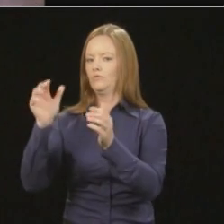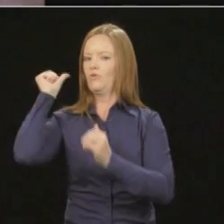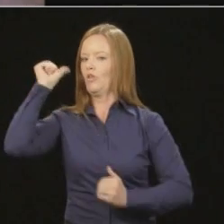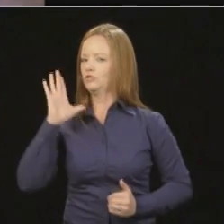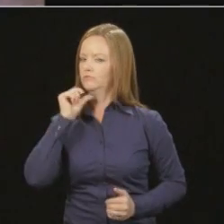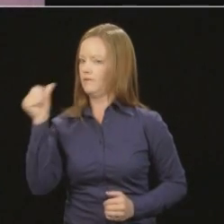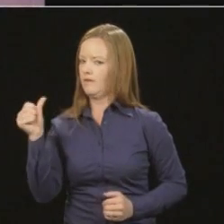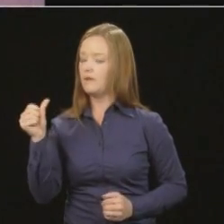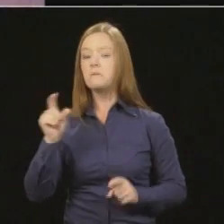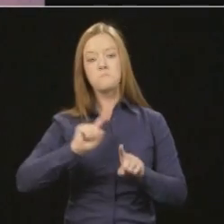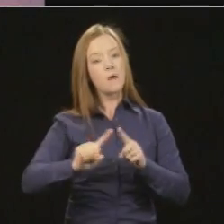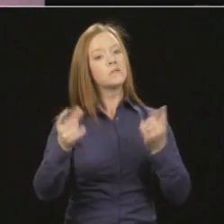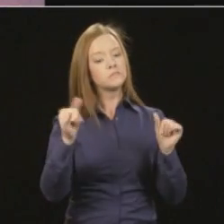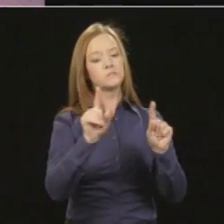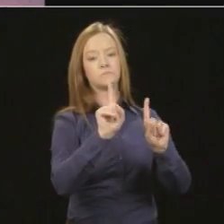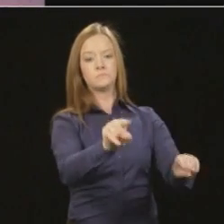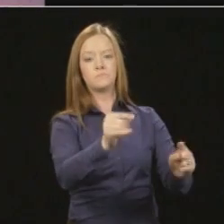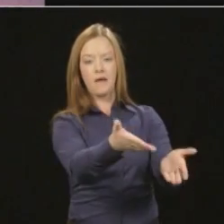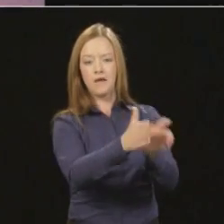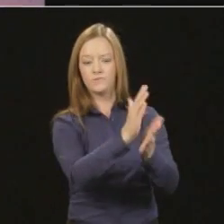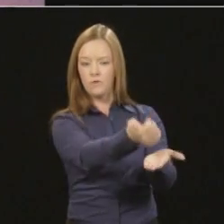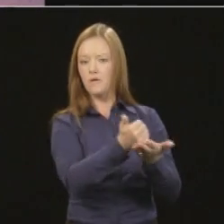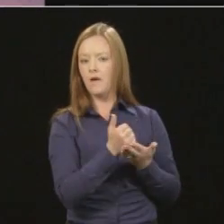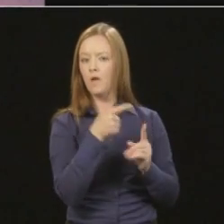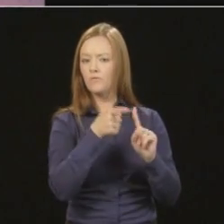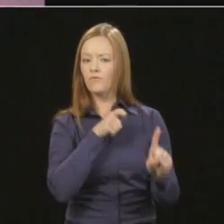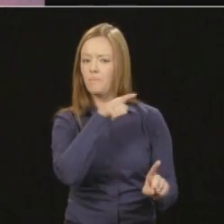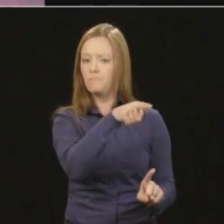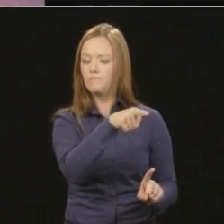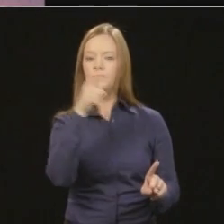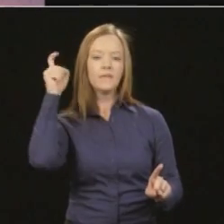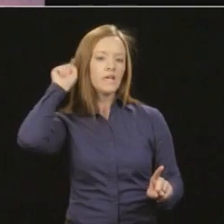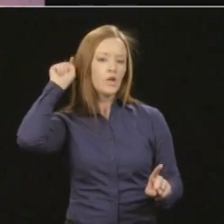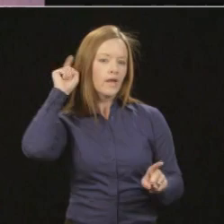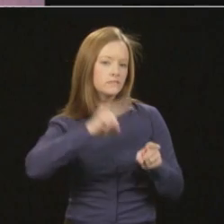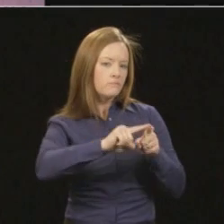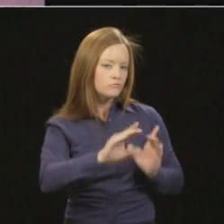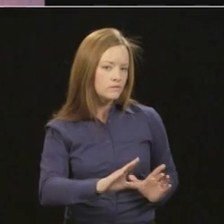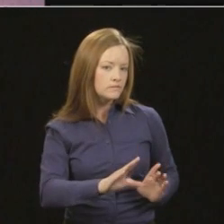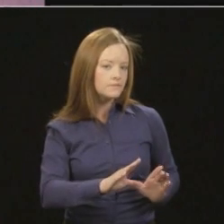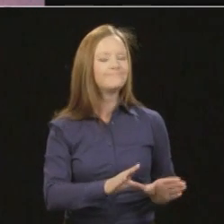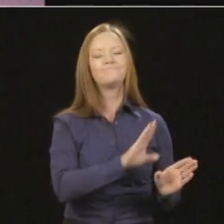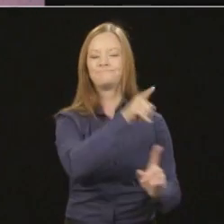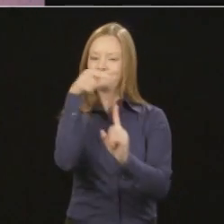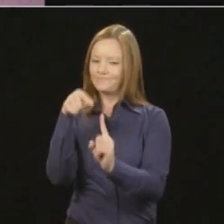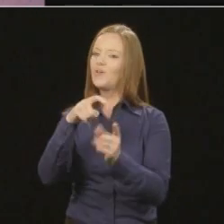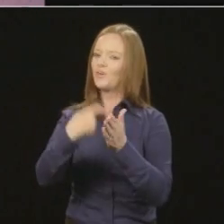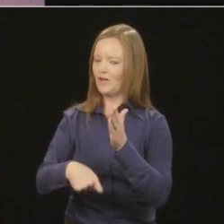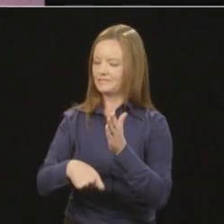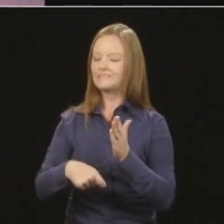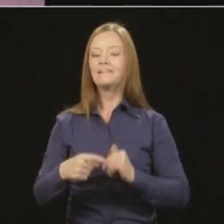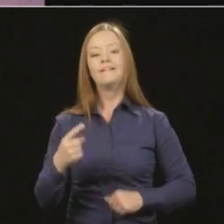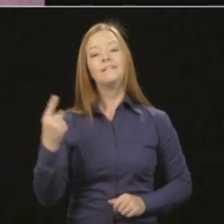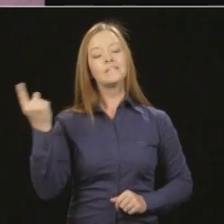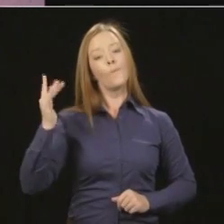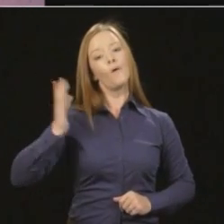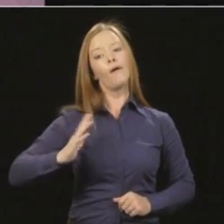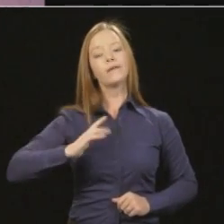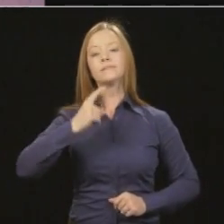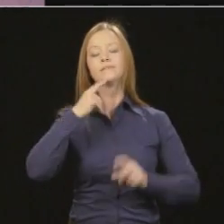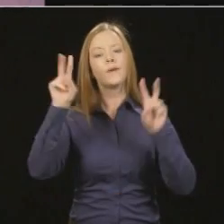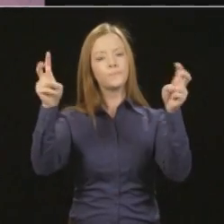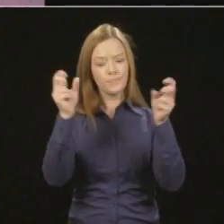their services. But back to the cost. Someone once said that everything is negotiable, and I agree with